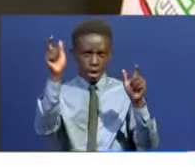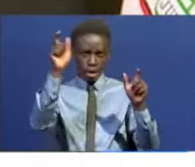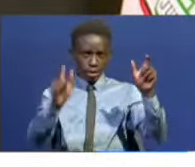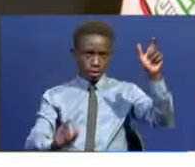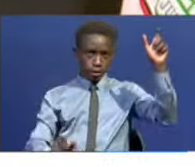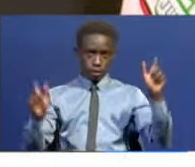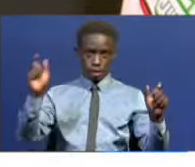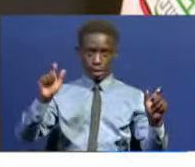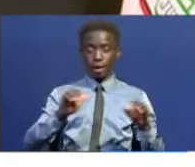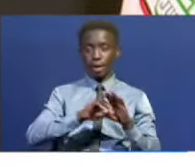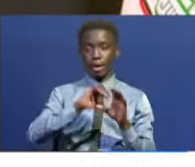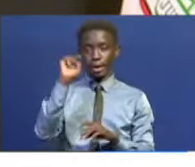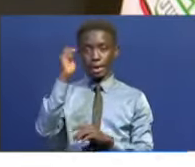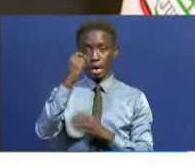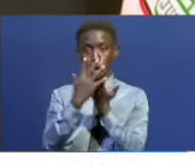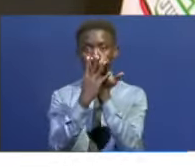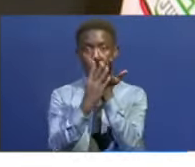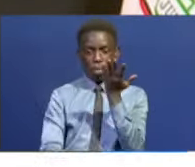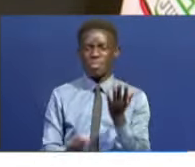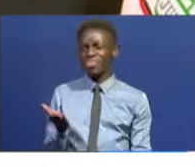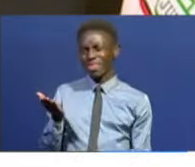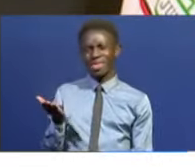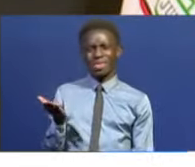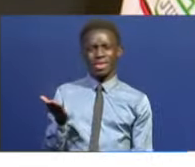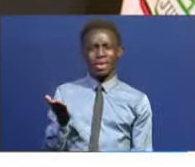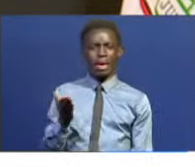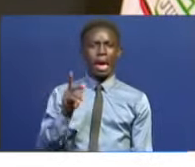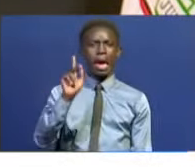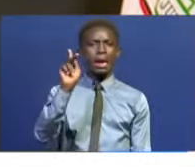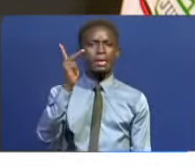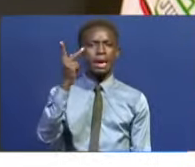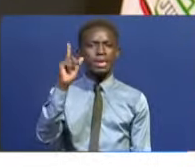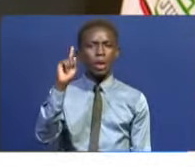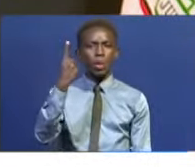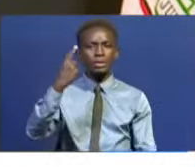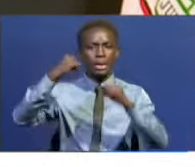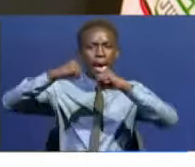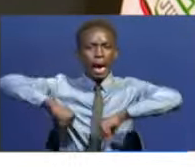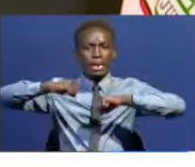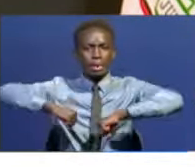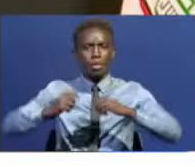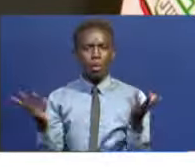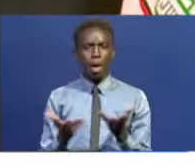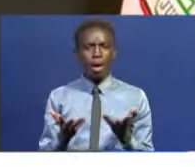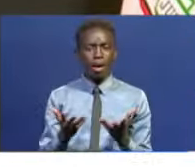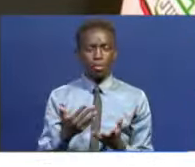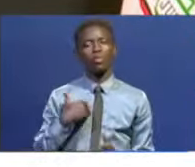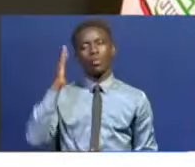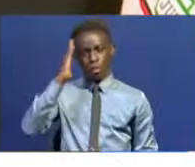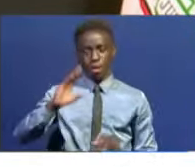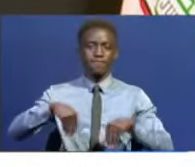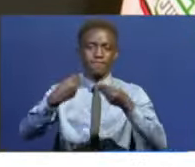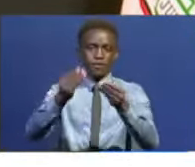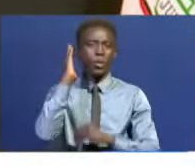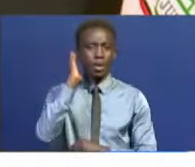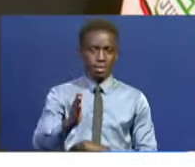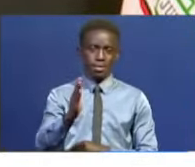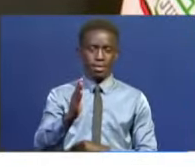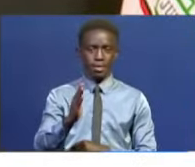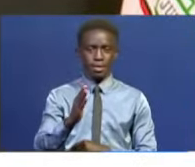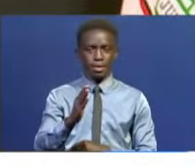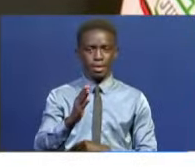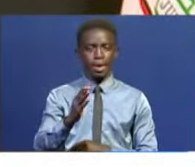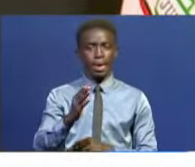here copies of the said agreement. I'll give you the Kenya Kwanza agreement so that you know when I talk about